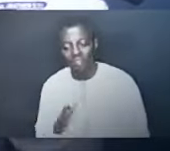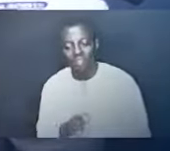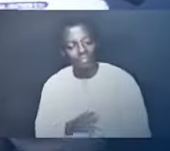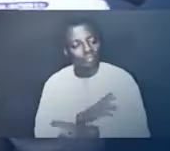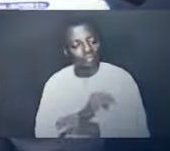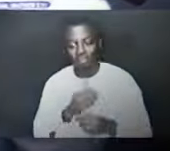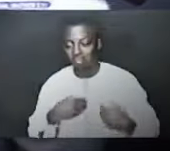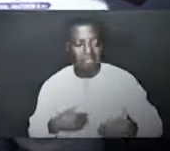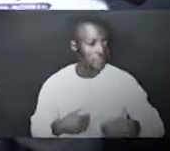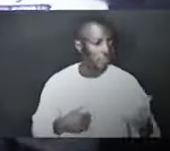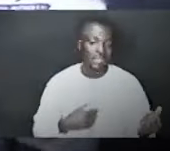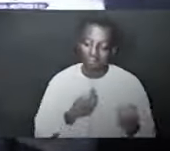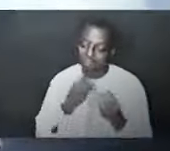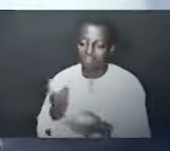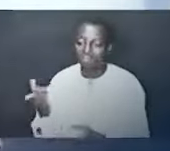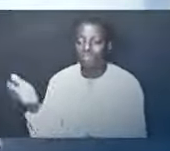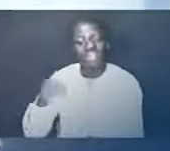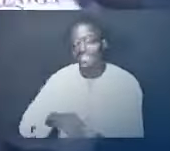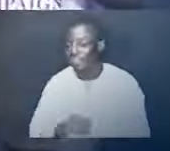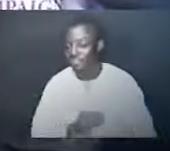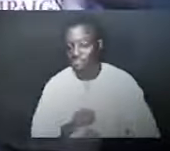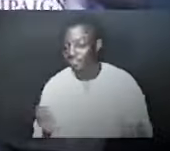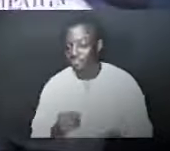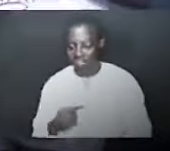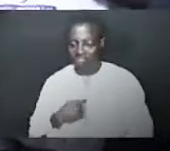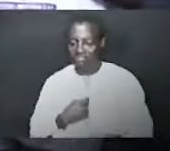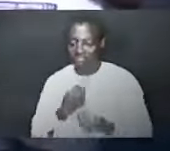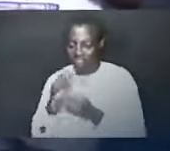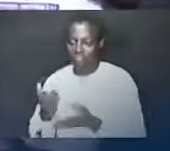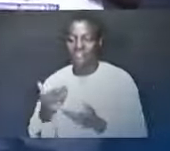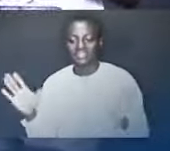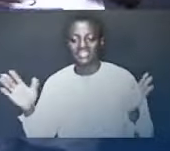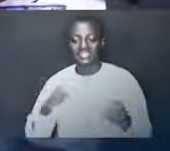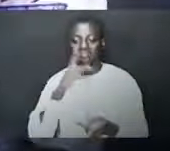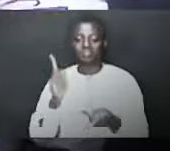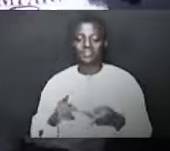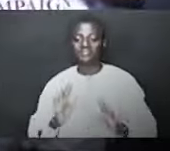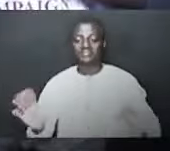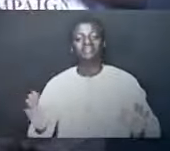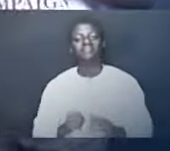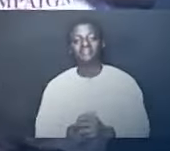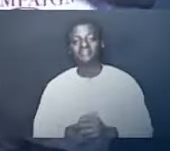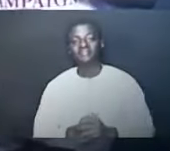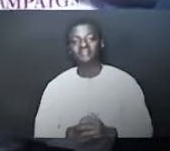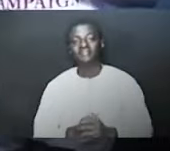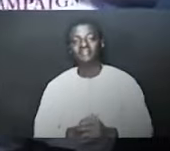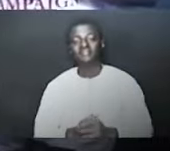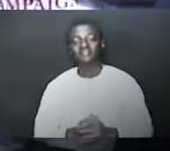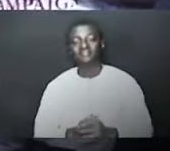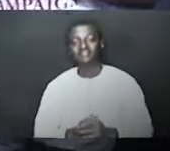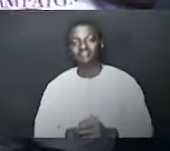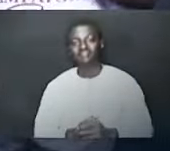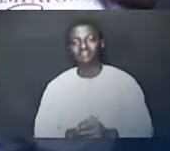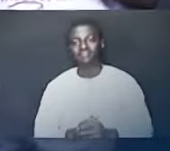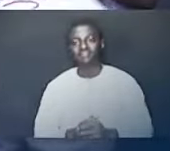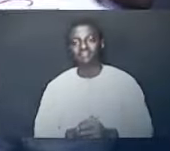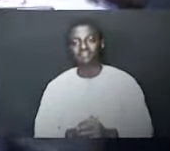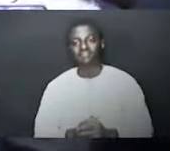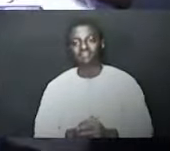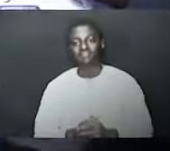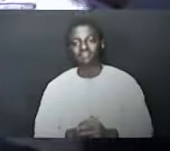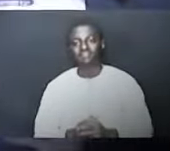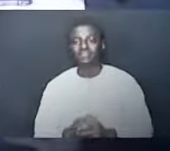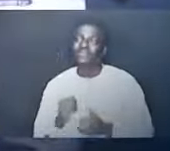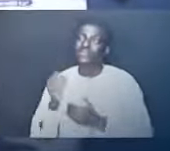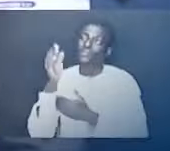will come and tell you anything again. Na obeso okire se Messiah no ba ne de nia oka kire no no wa kene nyina akire no a onhwe obia akire kwanso God the